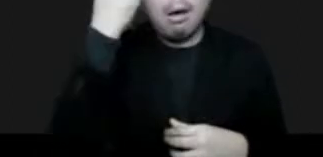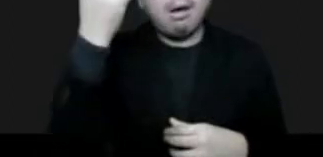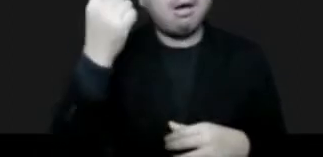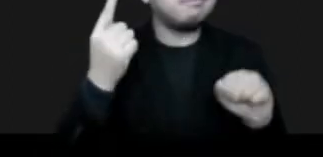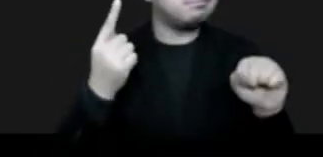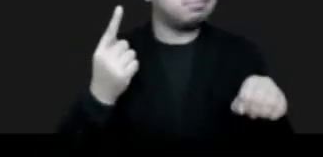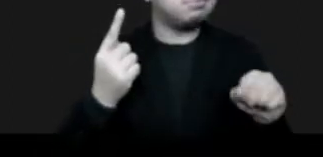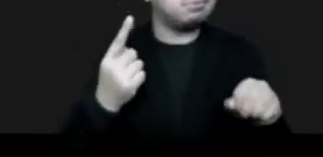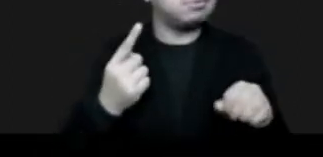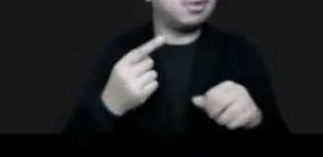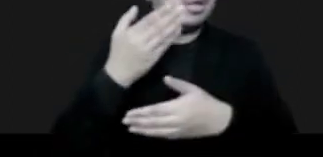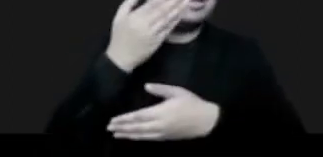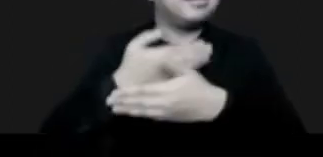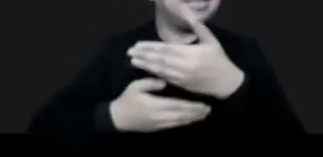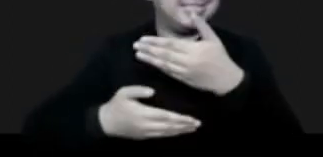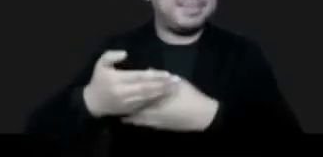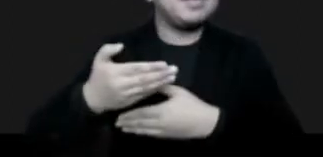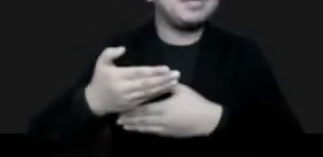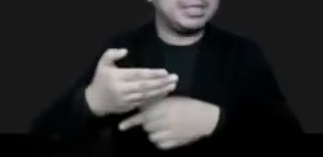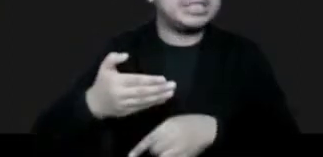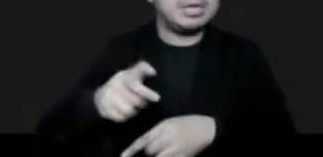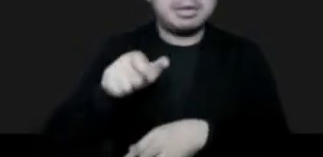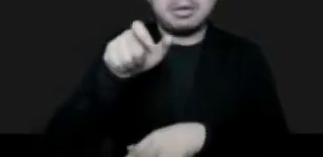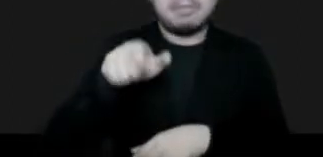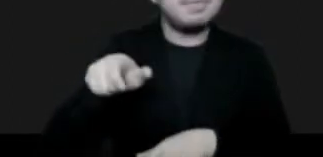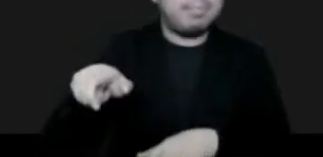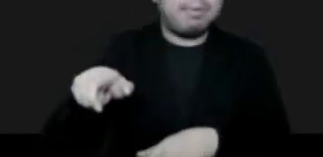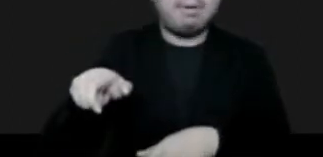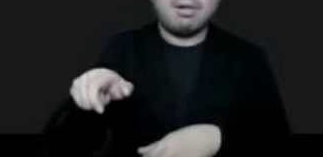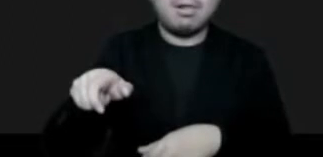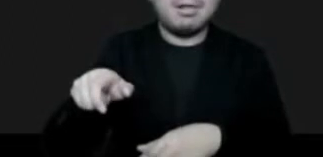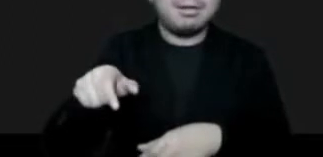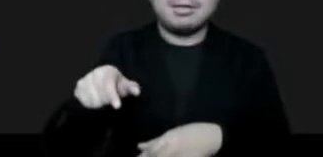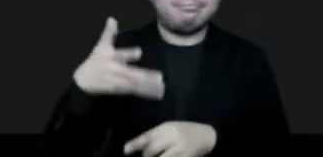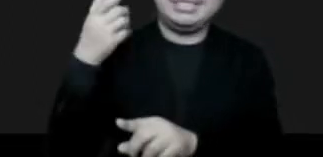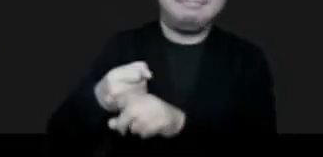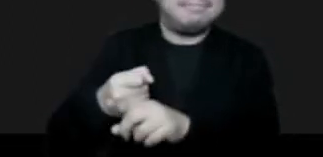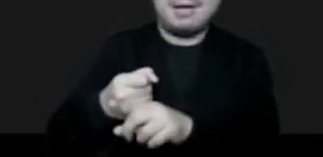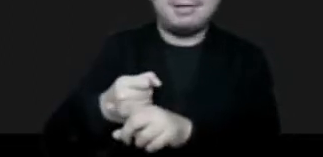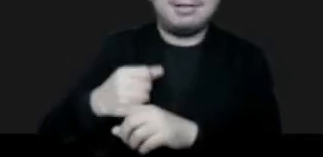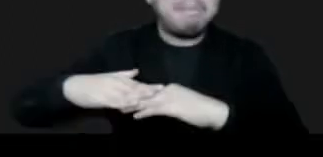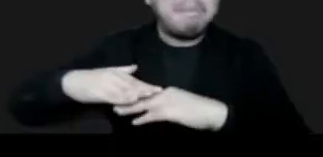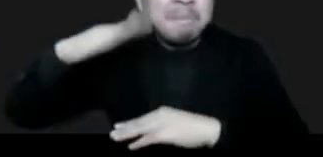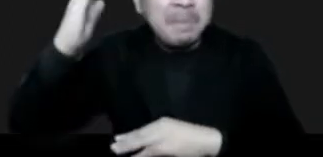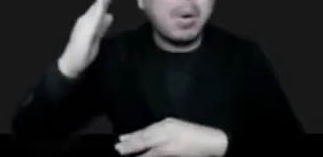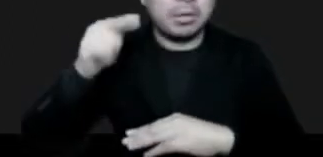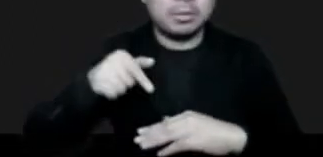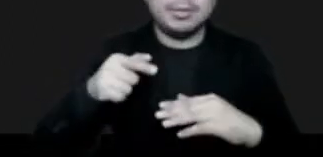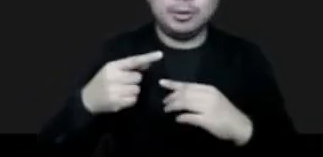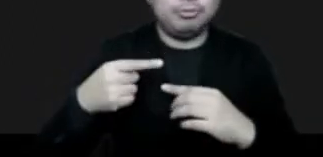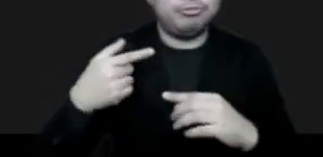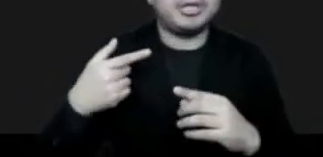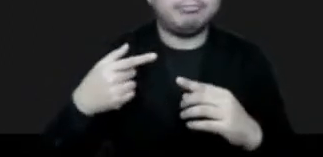are disproportionately more at a risk in situations of disaster. No wonder